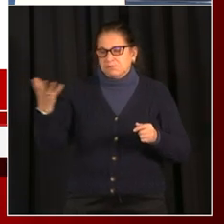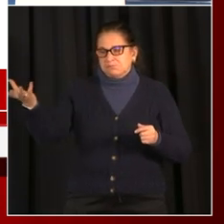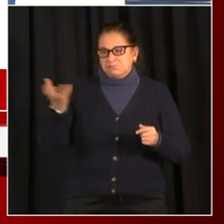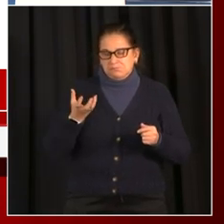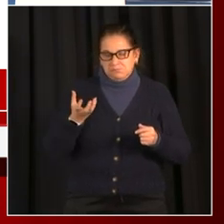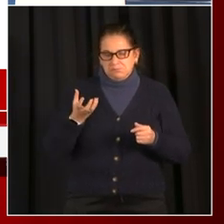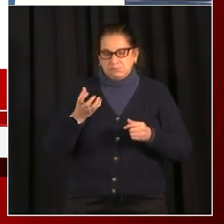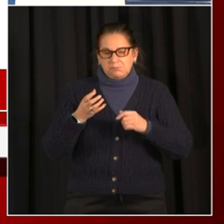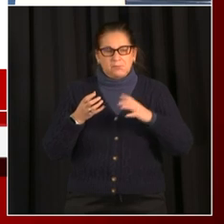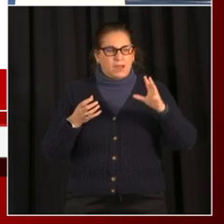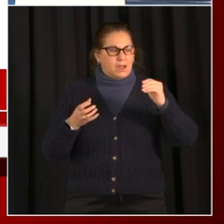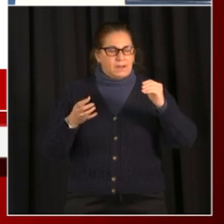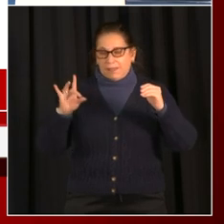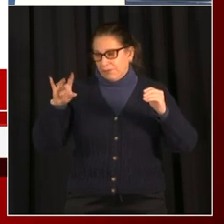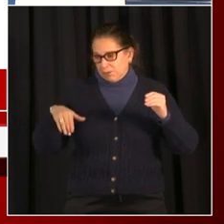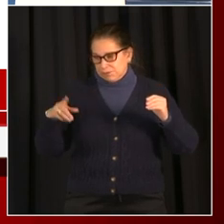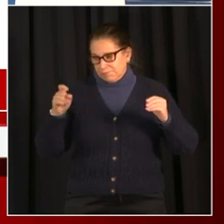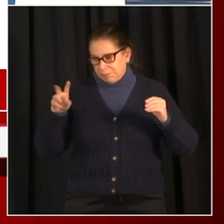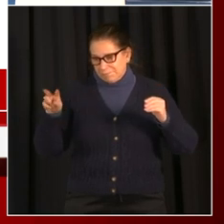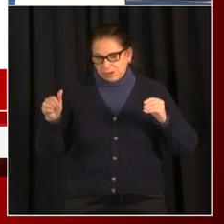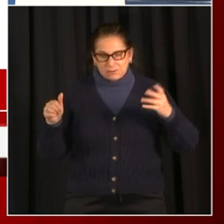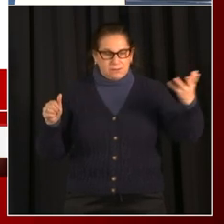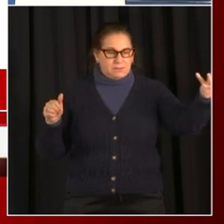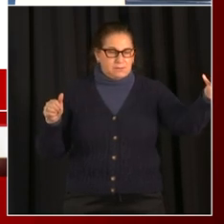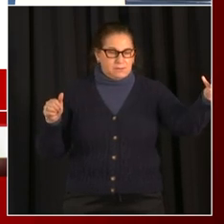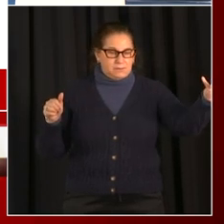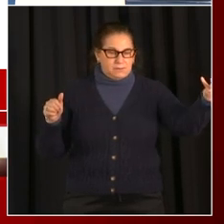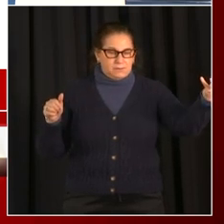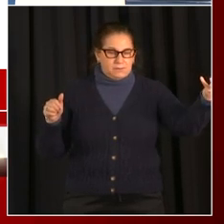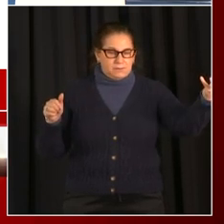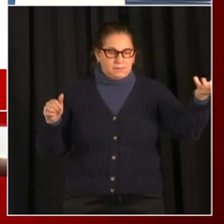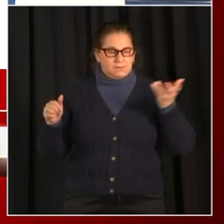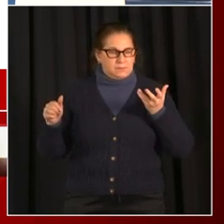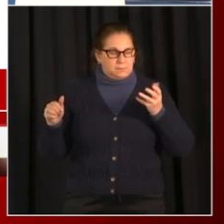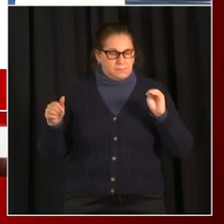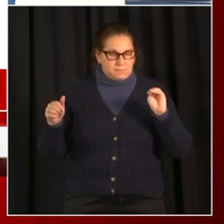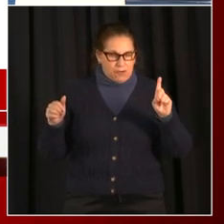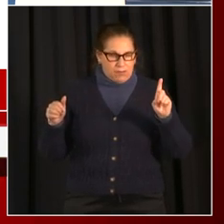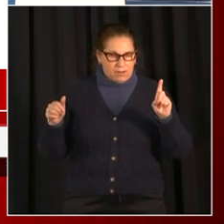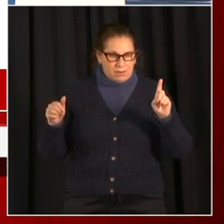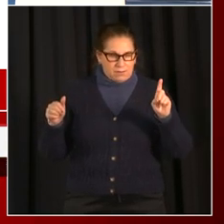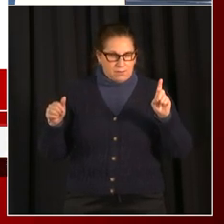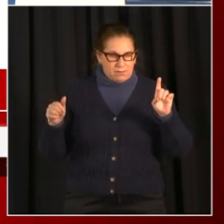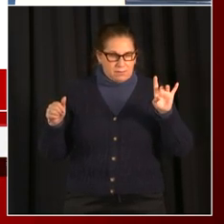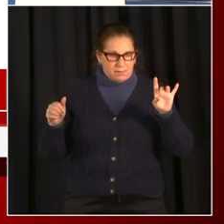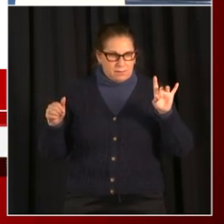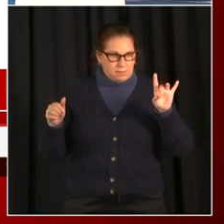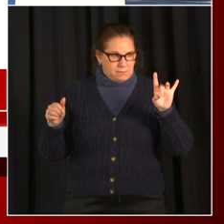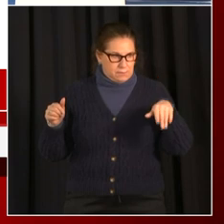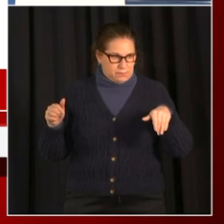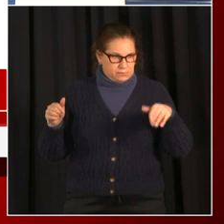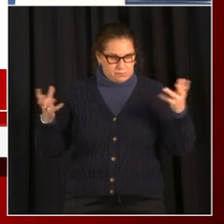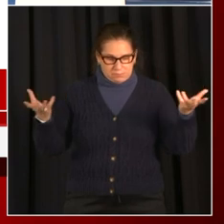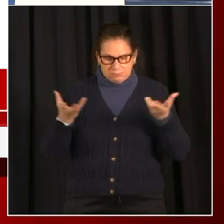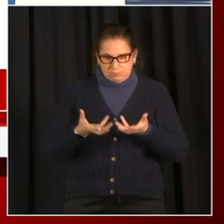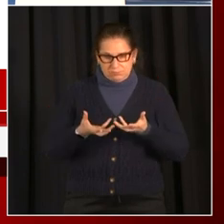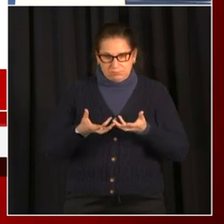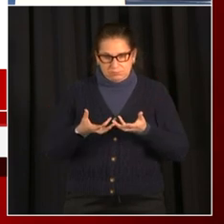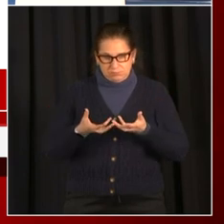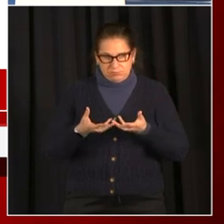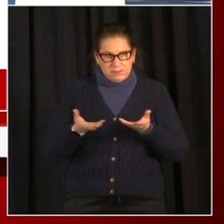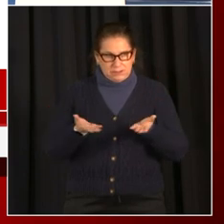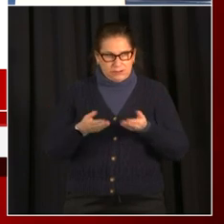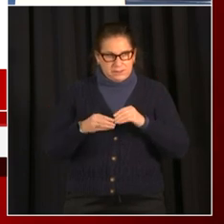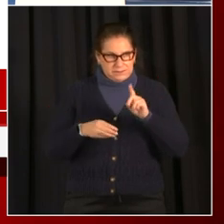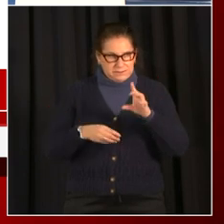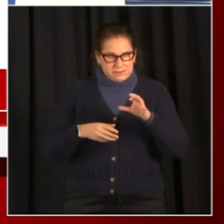and 8,000 doses of Moderna from Maryland, which are already being shipped from Virginia to DC as we speak.